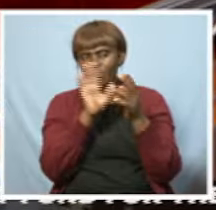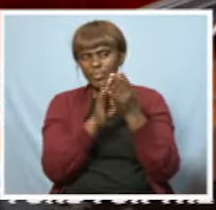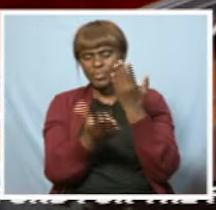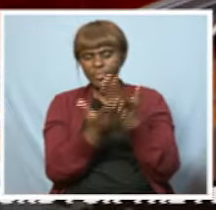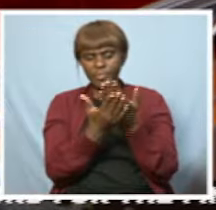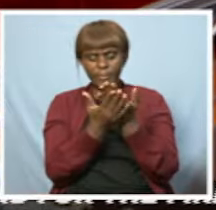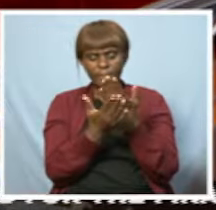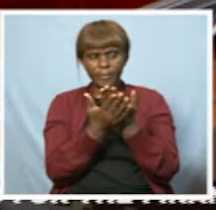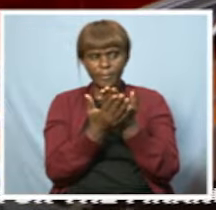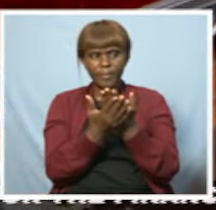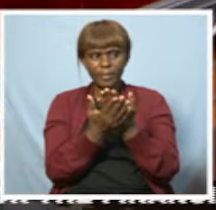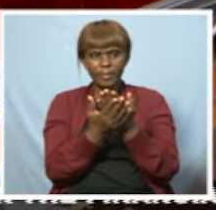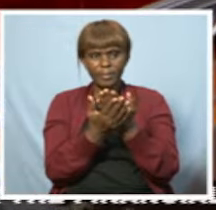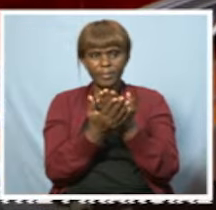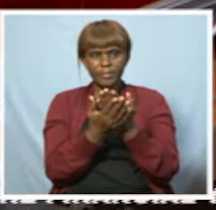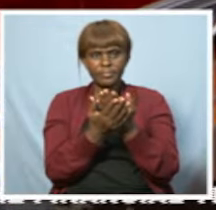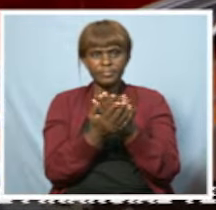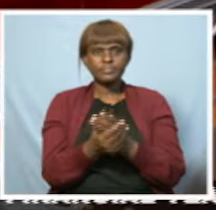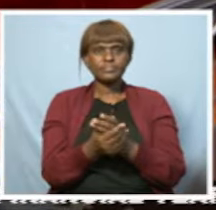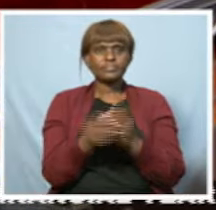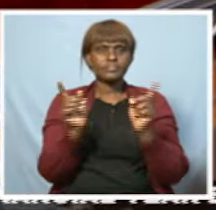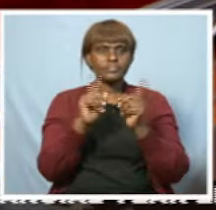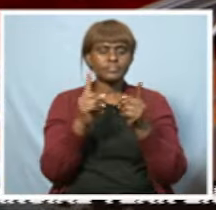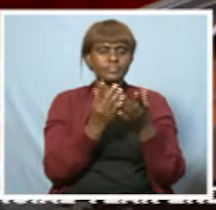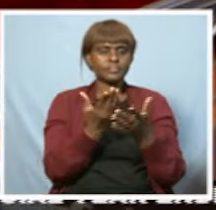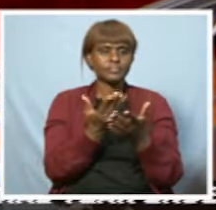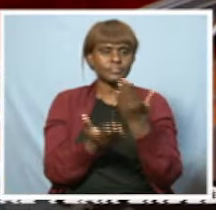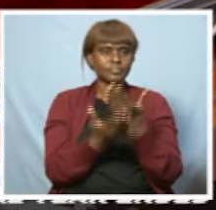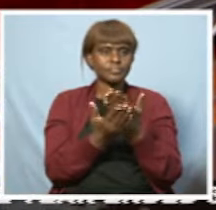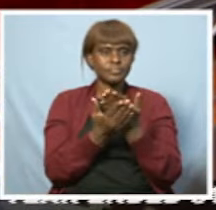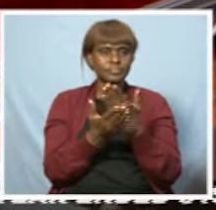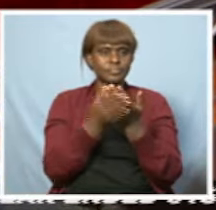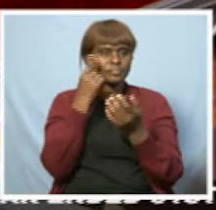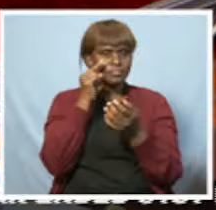attached, the contract? Where is the contract for